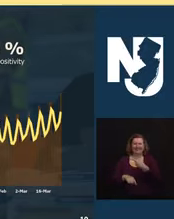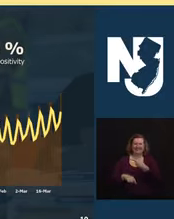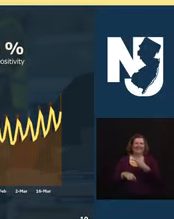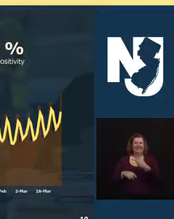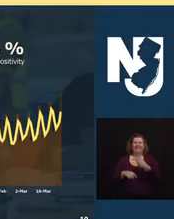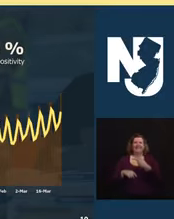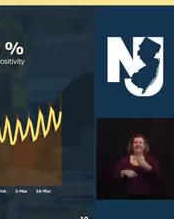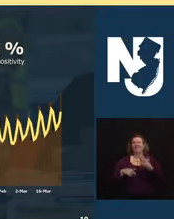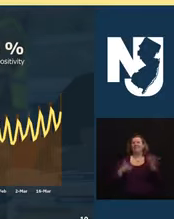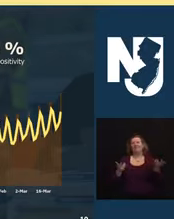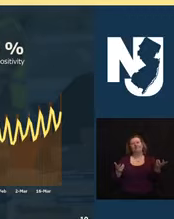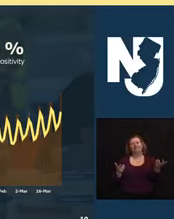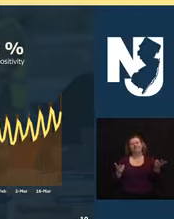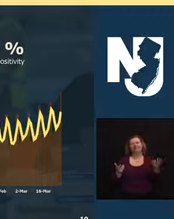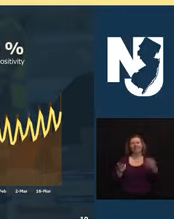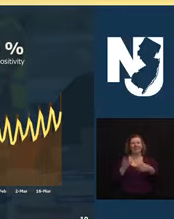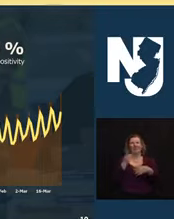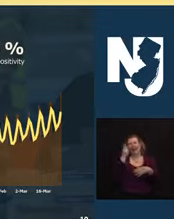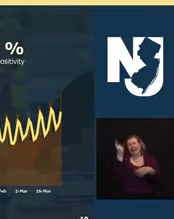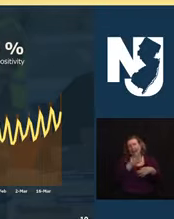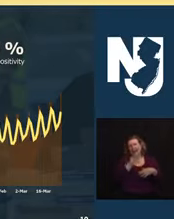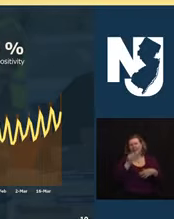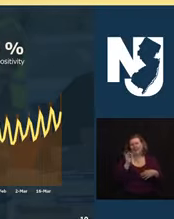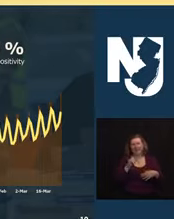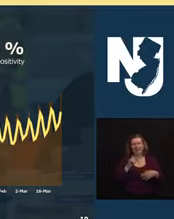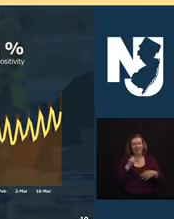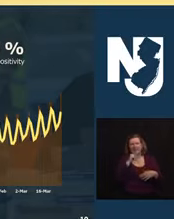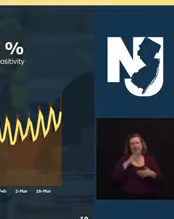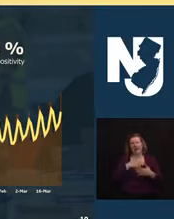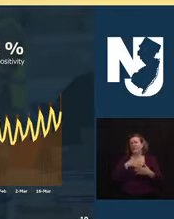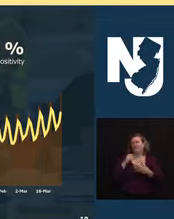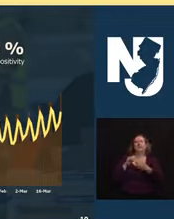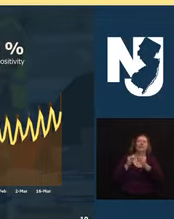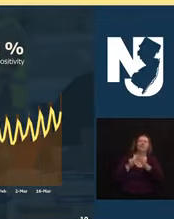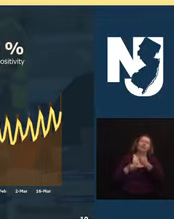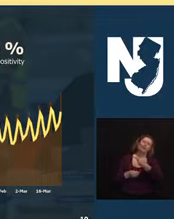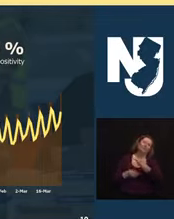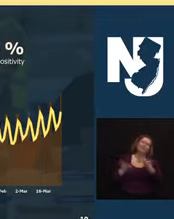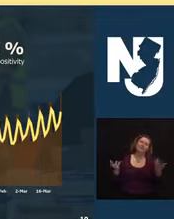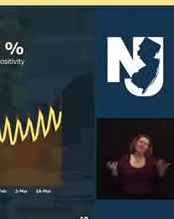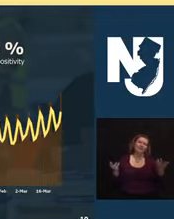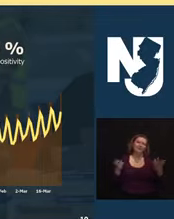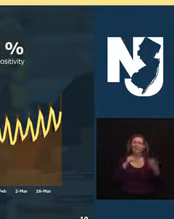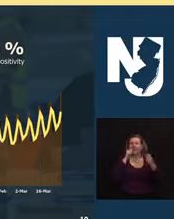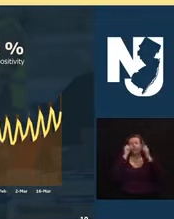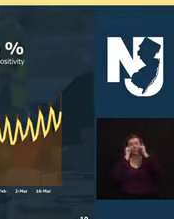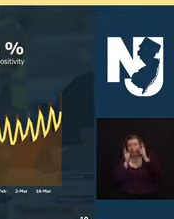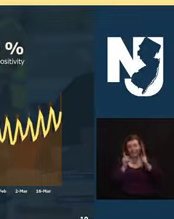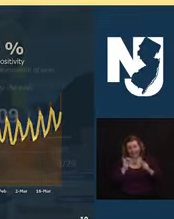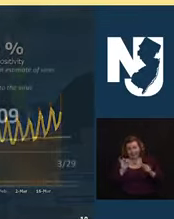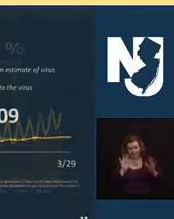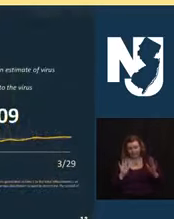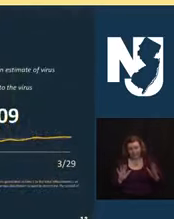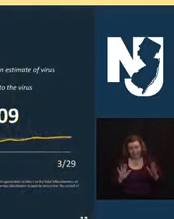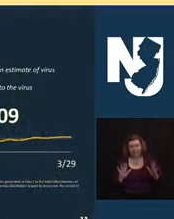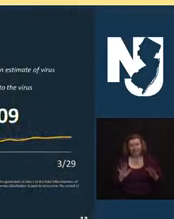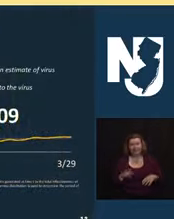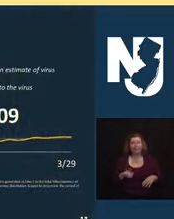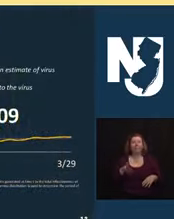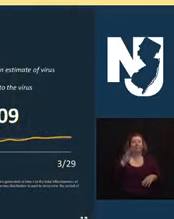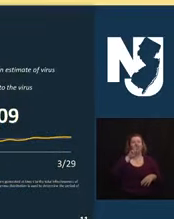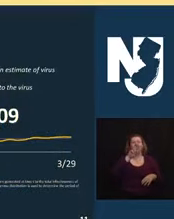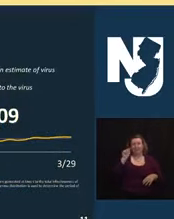26,215. So as much as we're not happy with that number, we're also not surprised by it. Statewide rate of transmission is